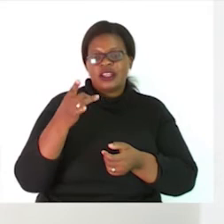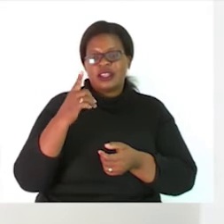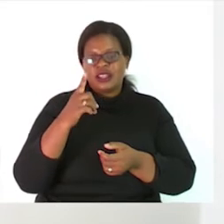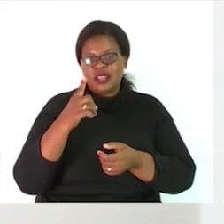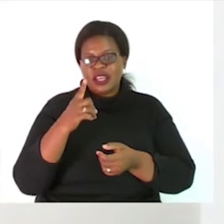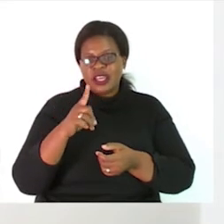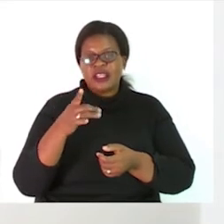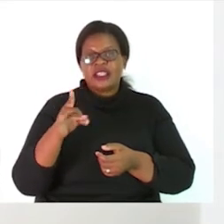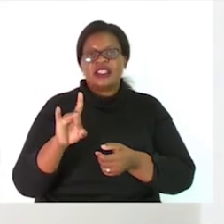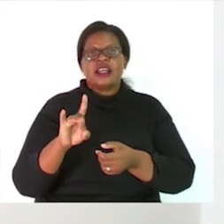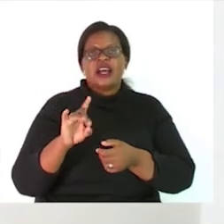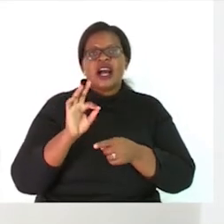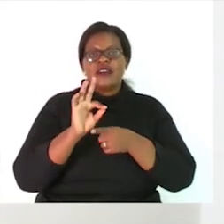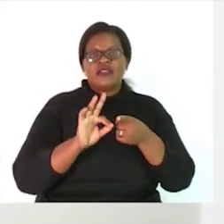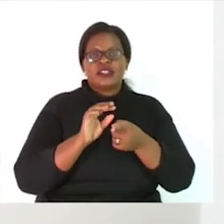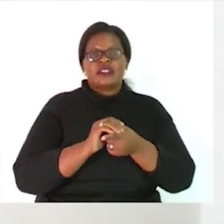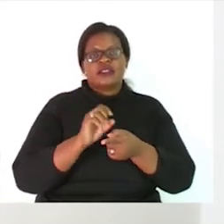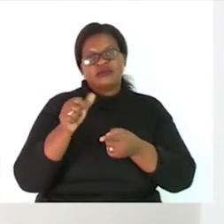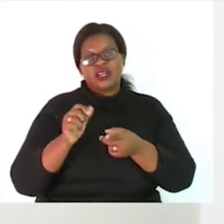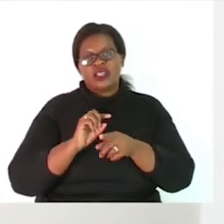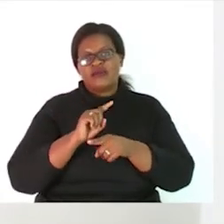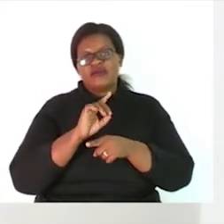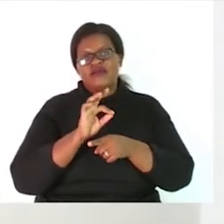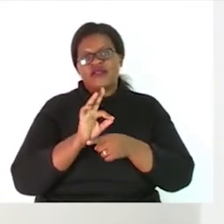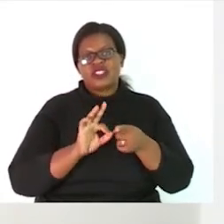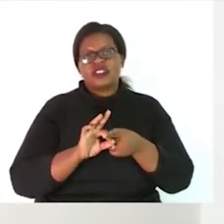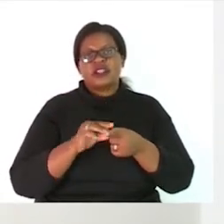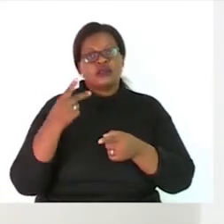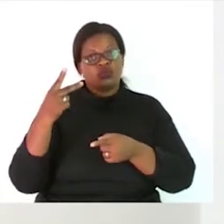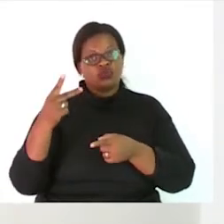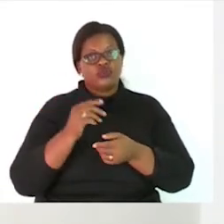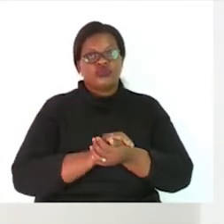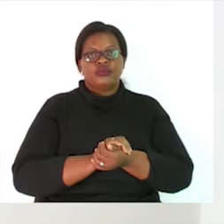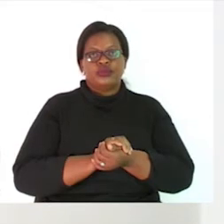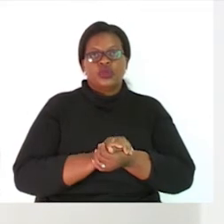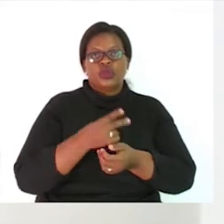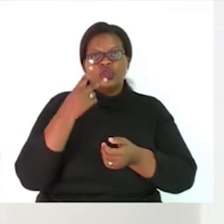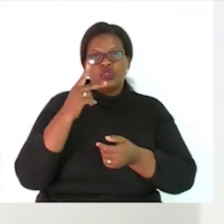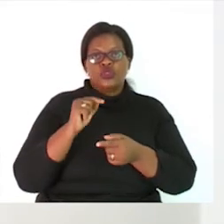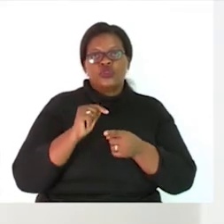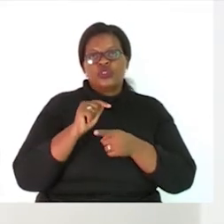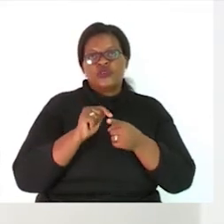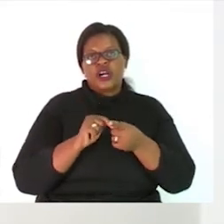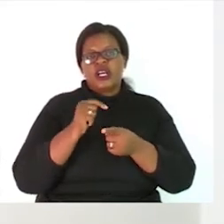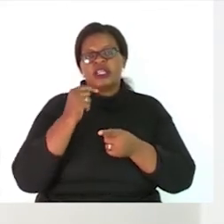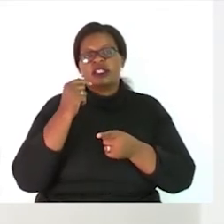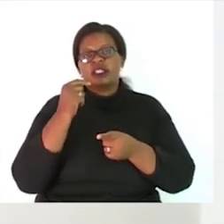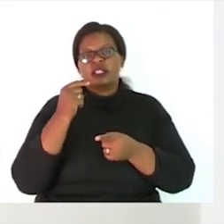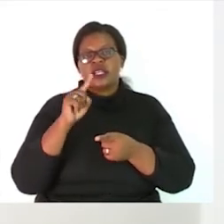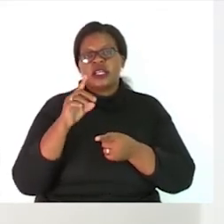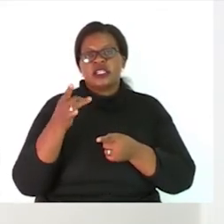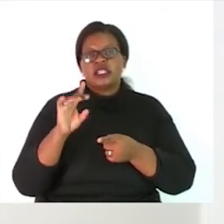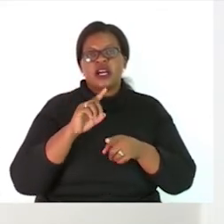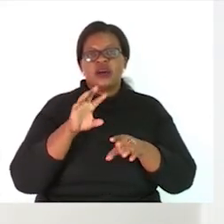18. Any other factors? 2, He says 2. 2 divided into 18 how